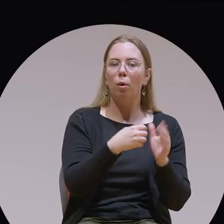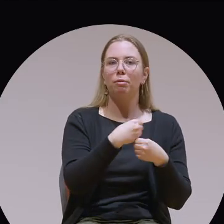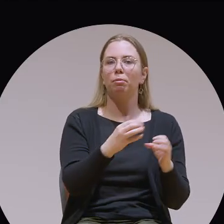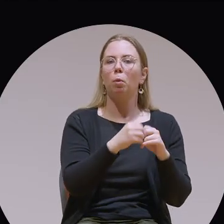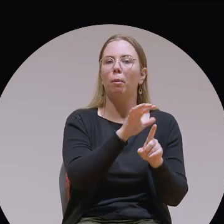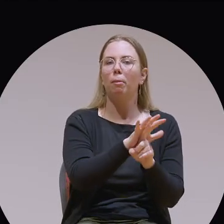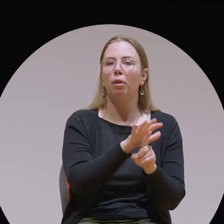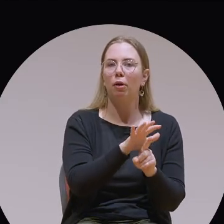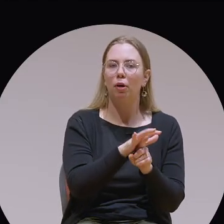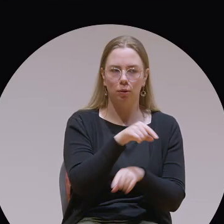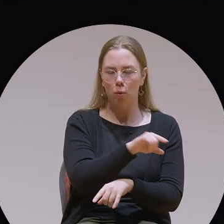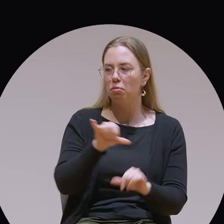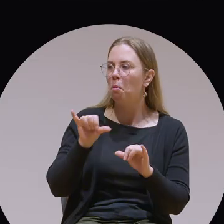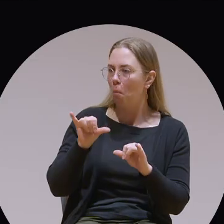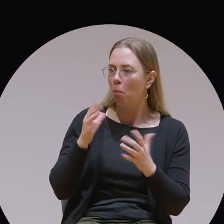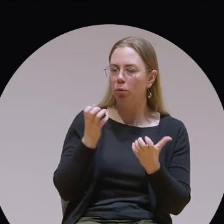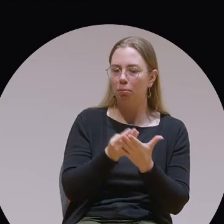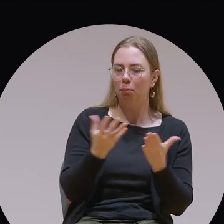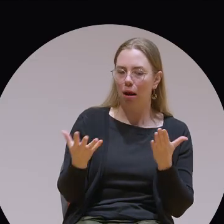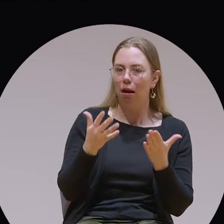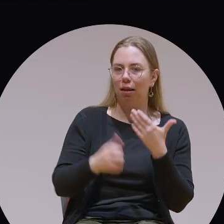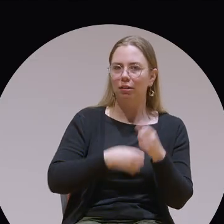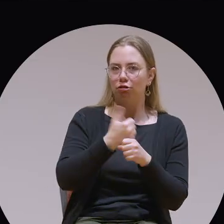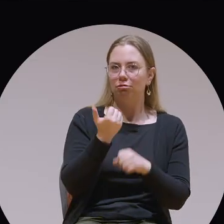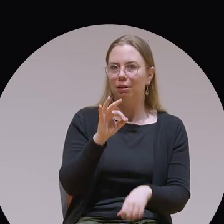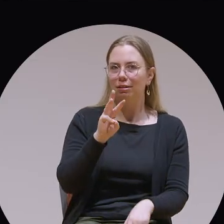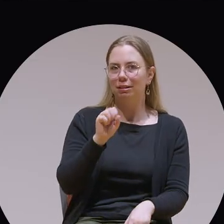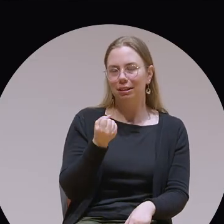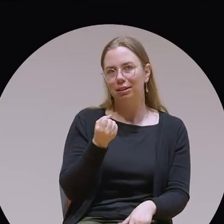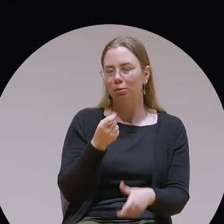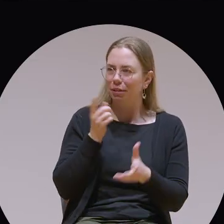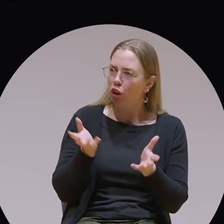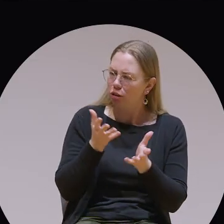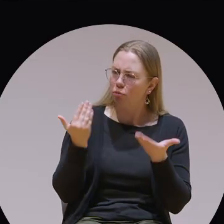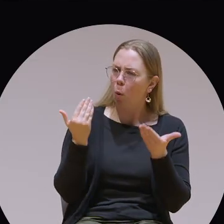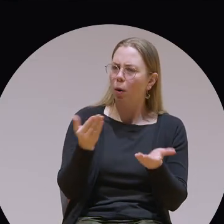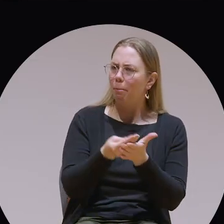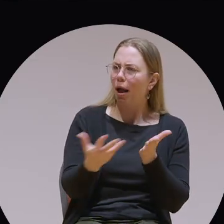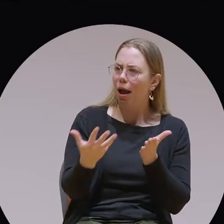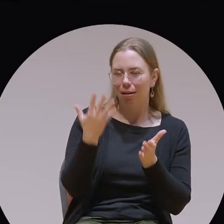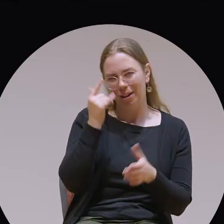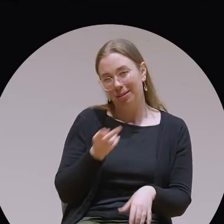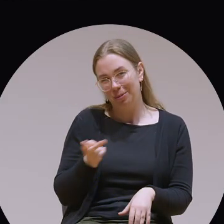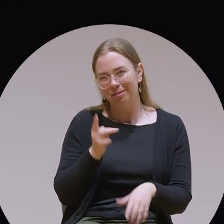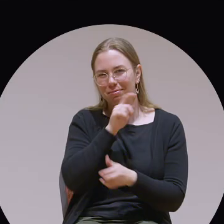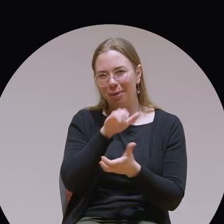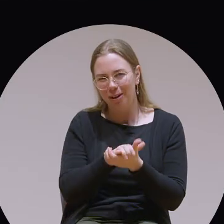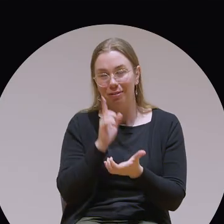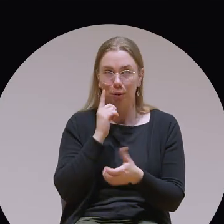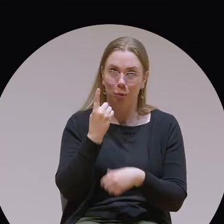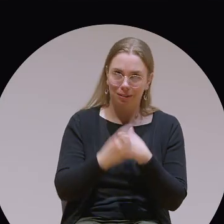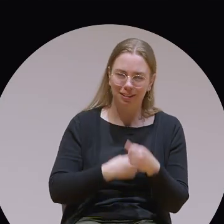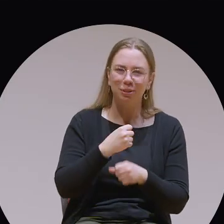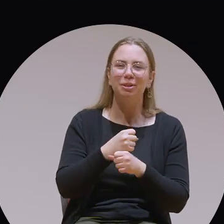encouraged her to buy this in the 1960s for the 12 months they were married. And so this object we found was taken